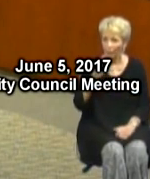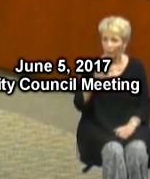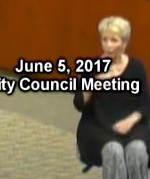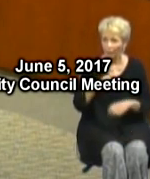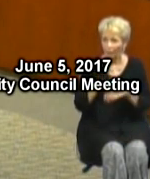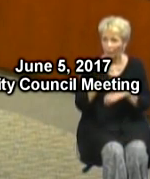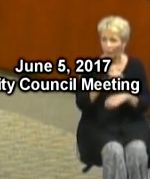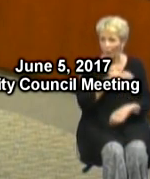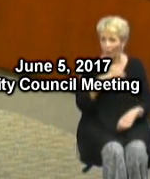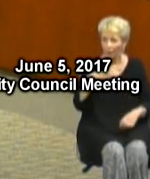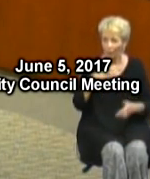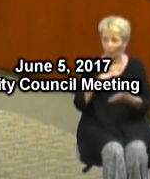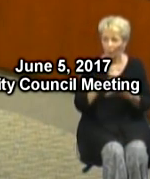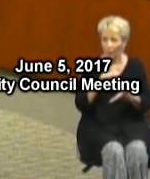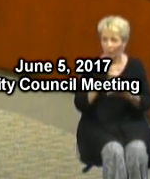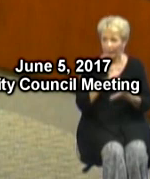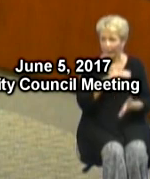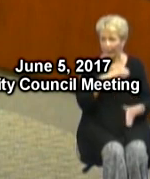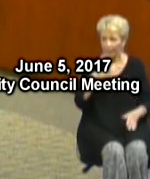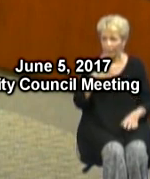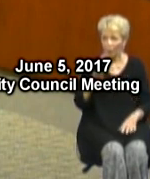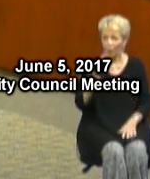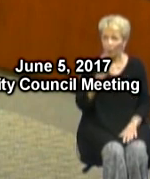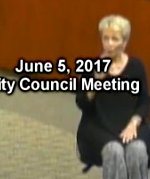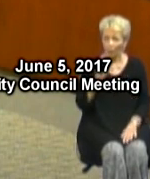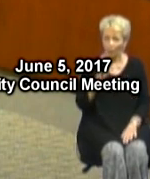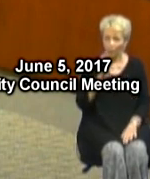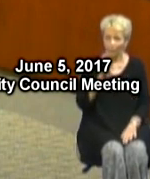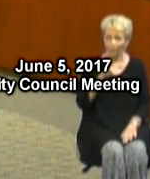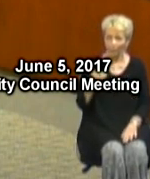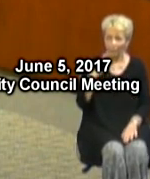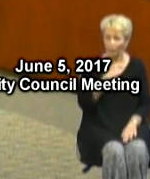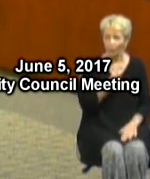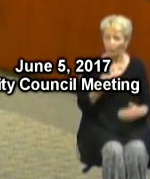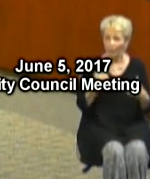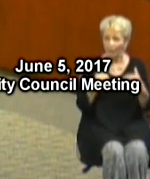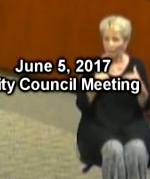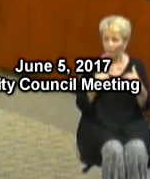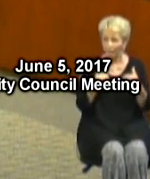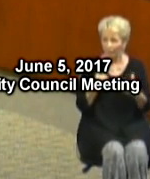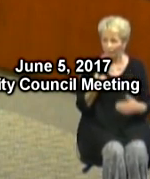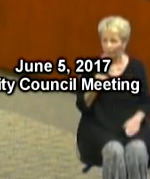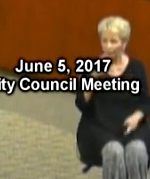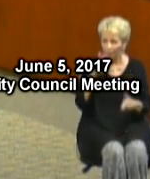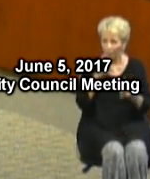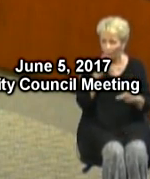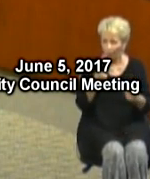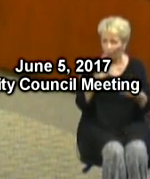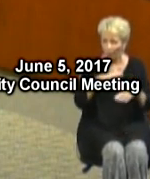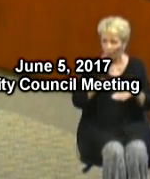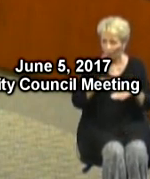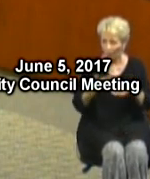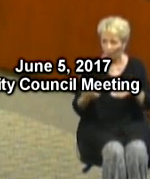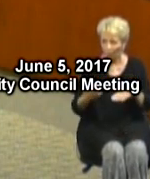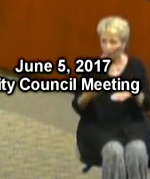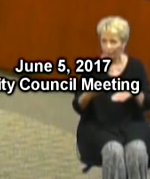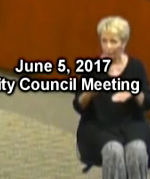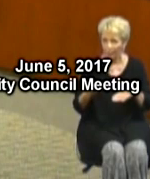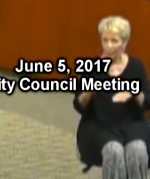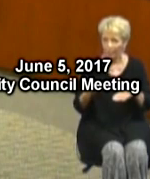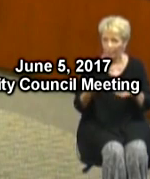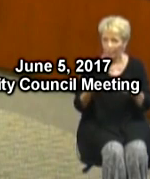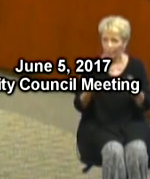Advisor Commission. This will be a council appointment. We have people who are coming off. They can't